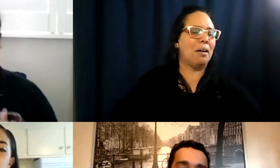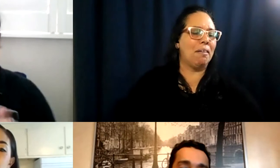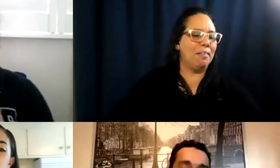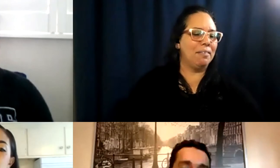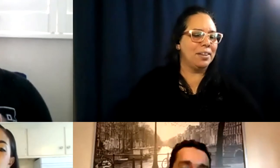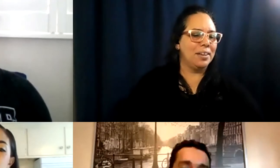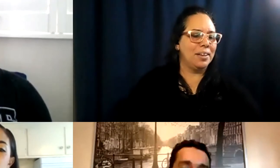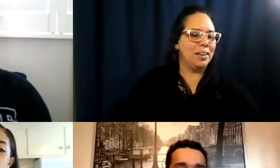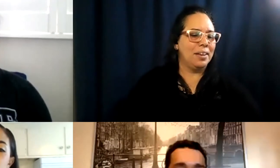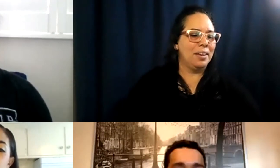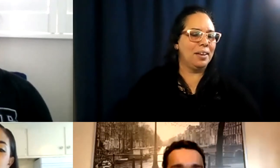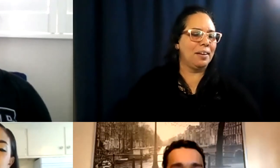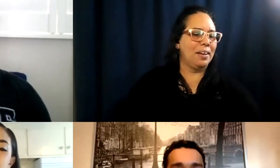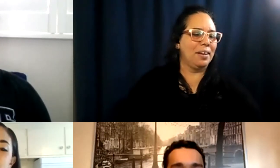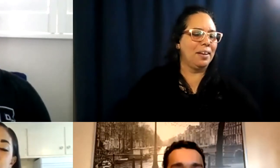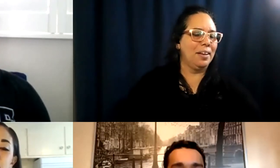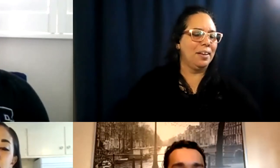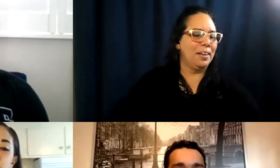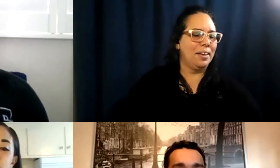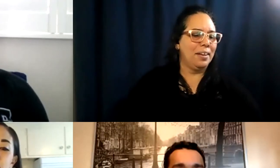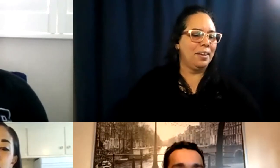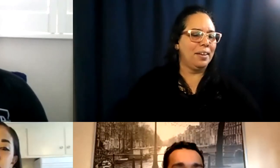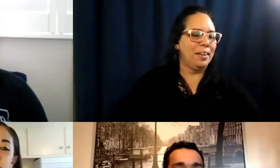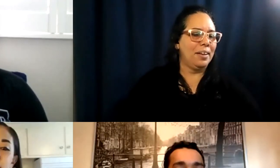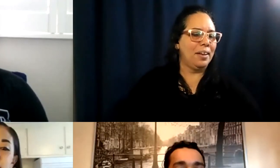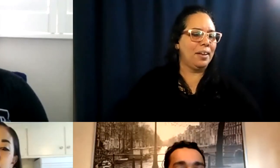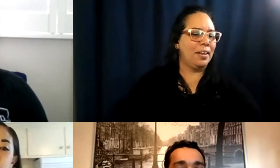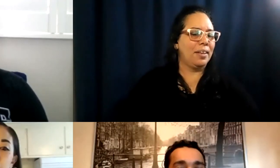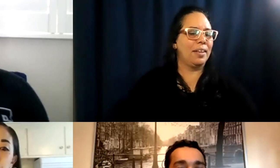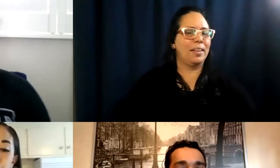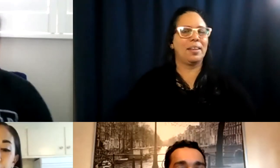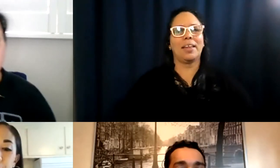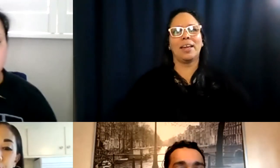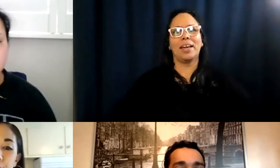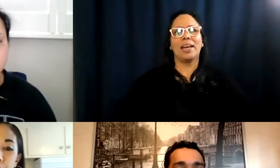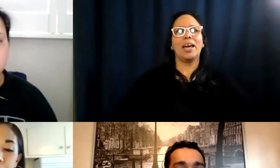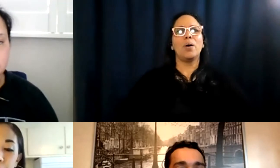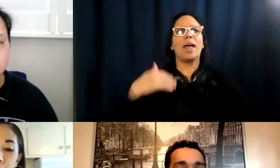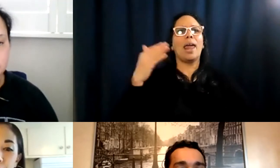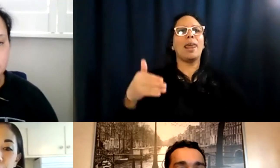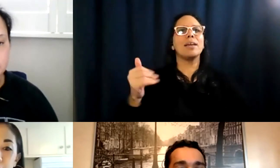Thank you for sharing, Ariba. I appreciate that. And then we have Artist Knox.